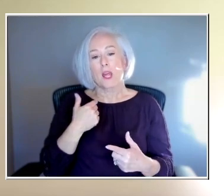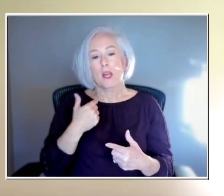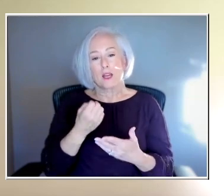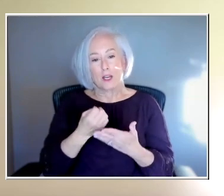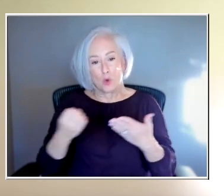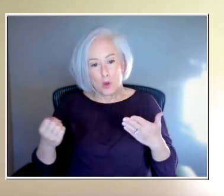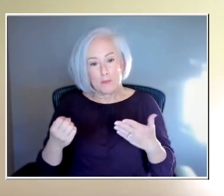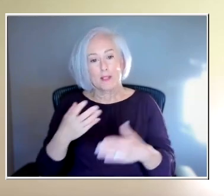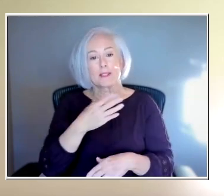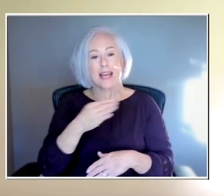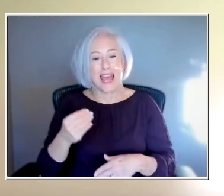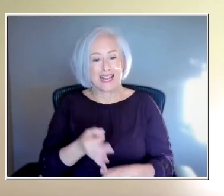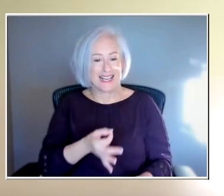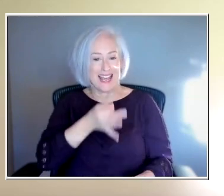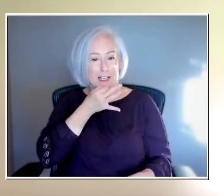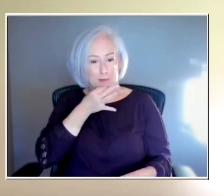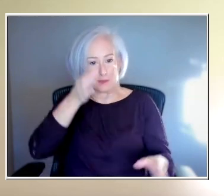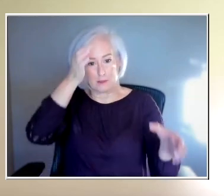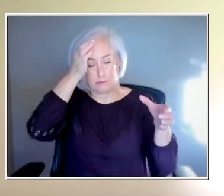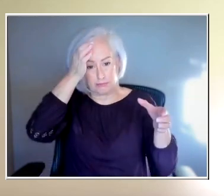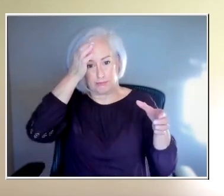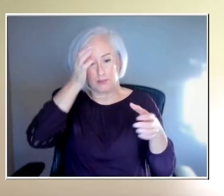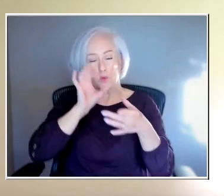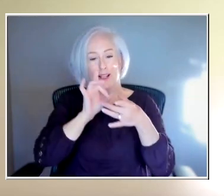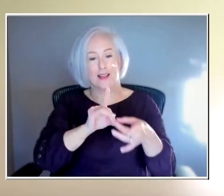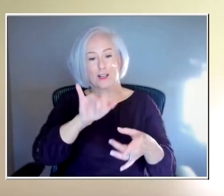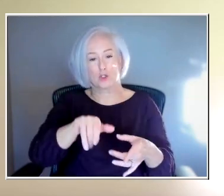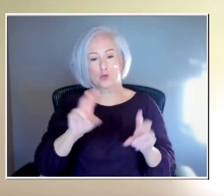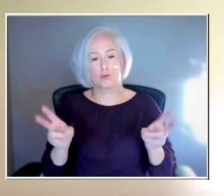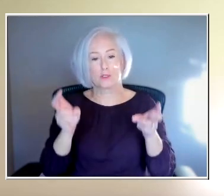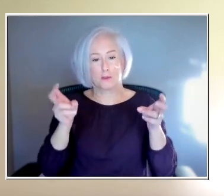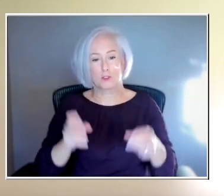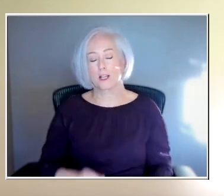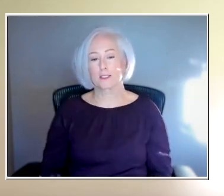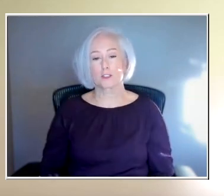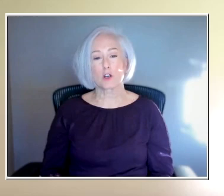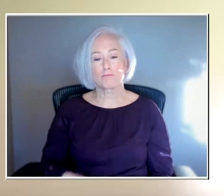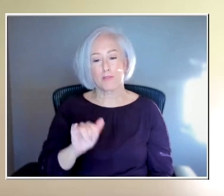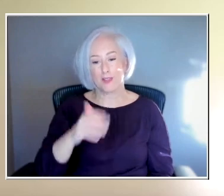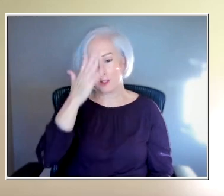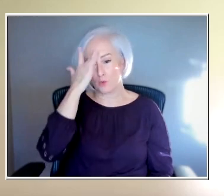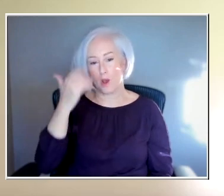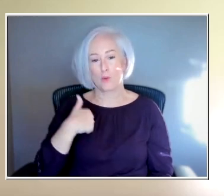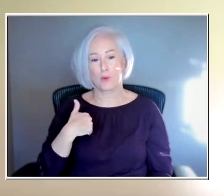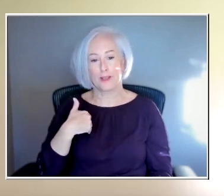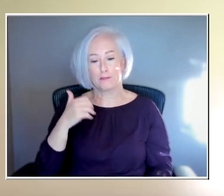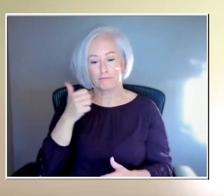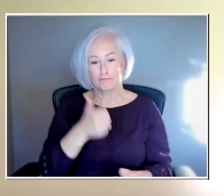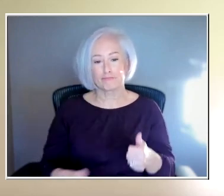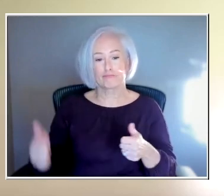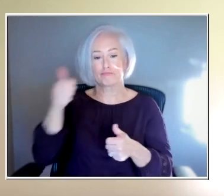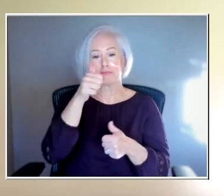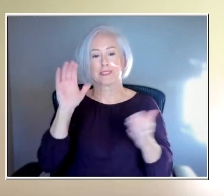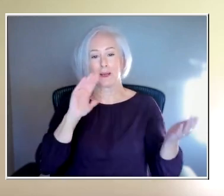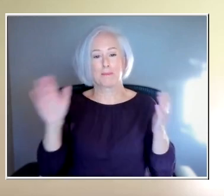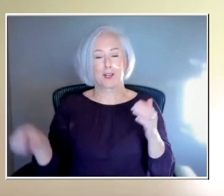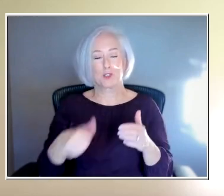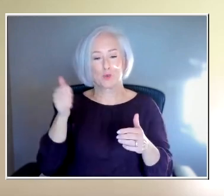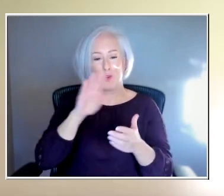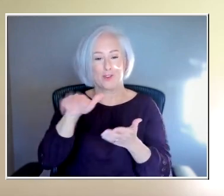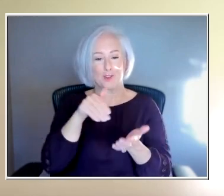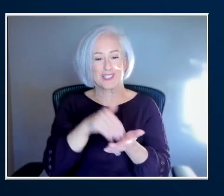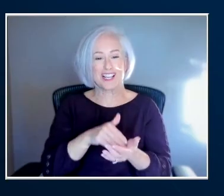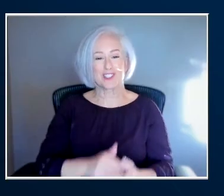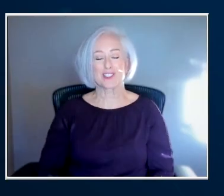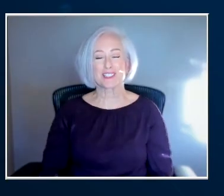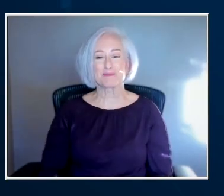physician expertise also. Mm-hmm. So that sets us apart from other comprehensive stroke centers. Sure,